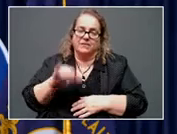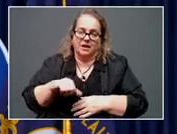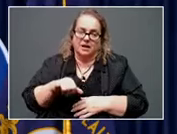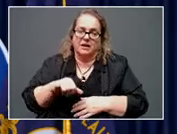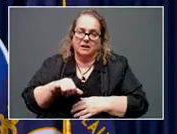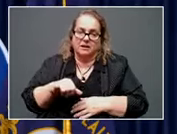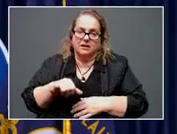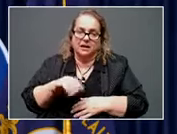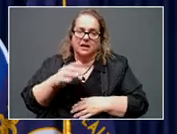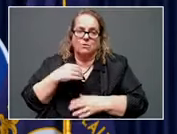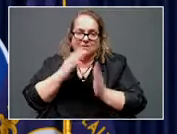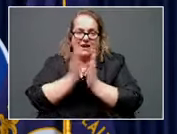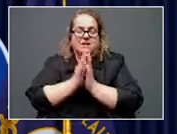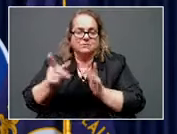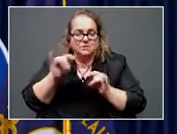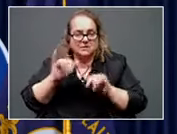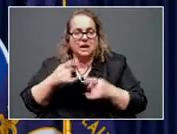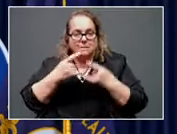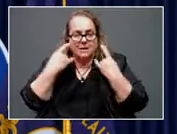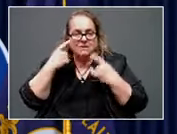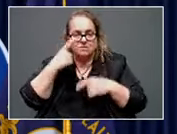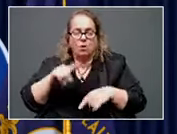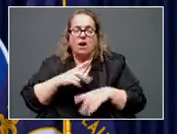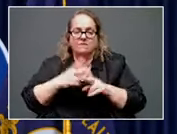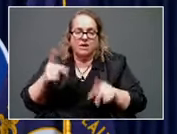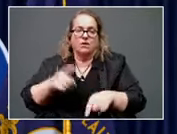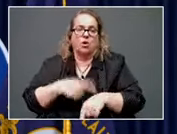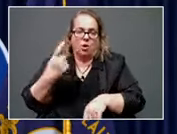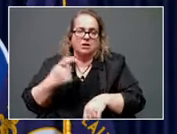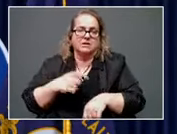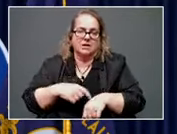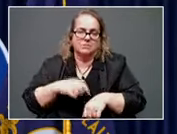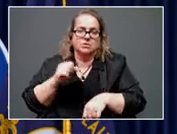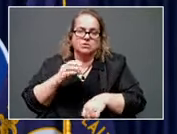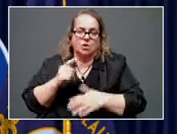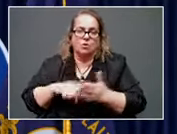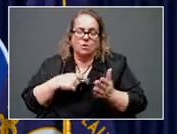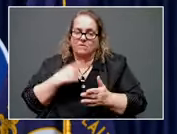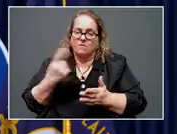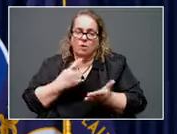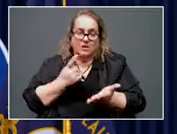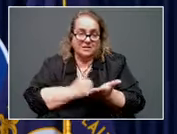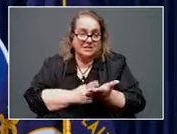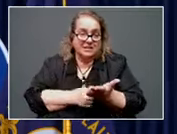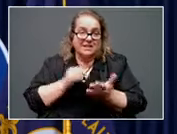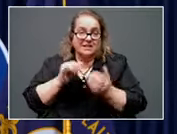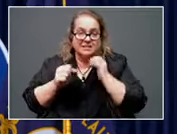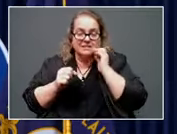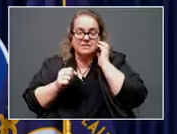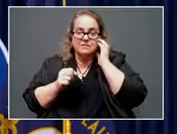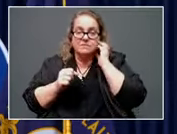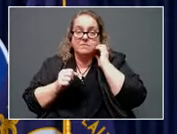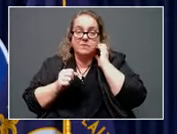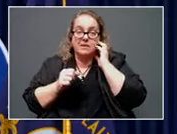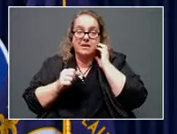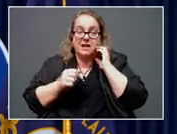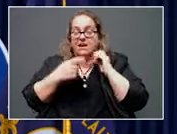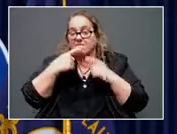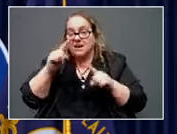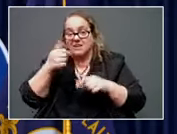we've asked them to do it for a really long time. So what we've always talked about is the effectiveness of any approach